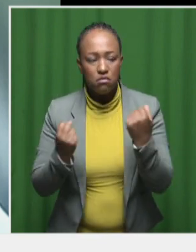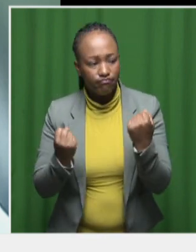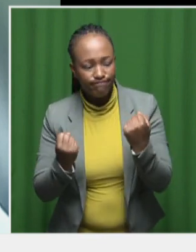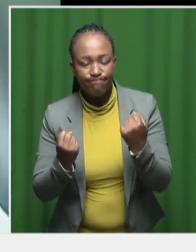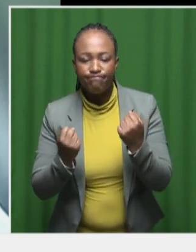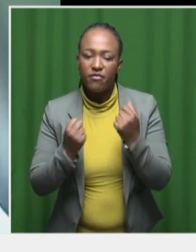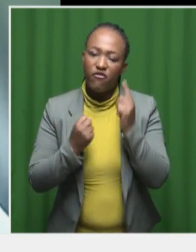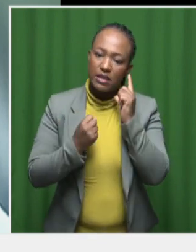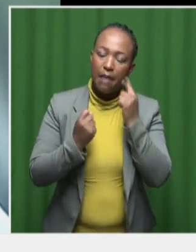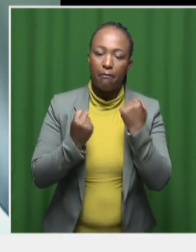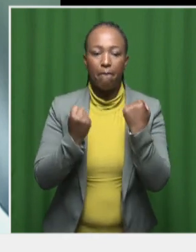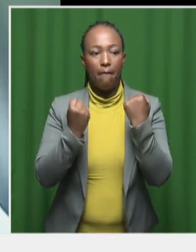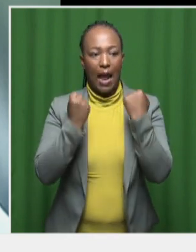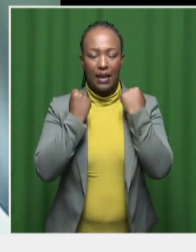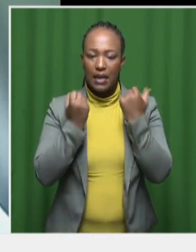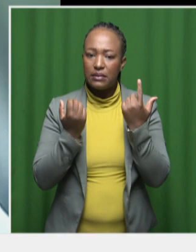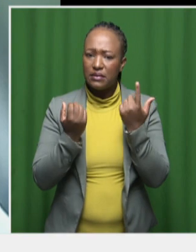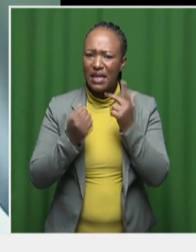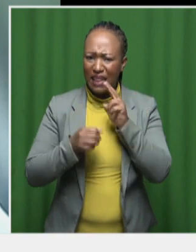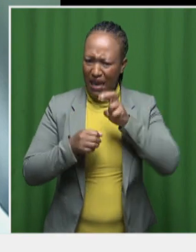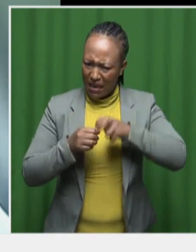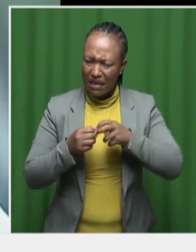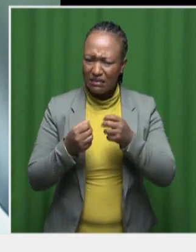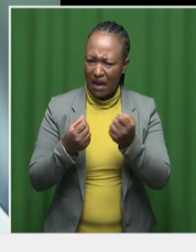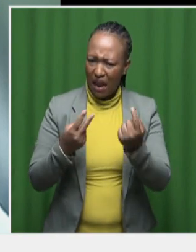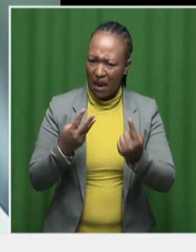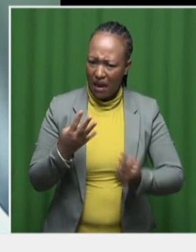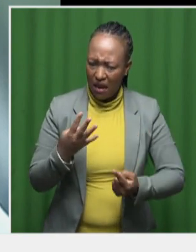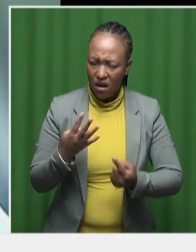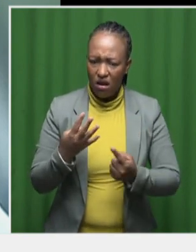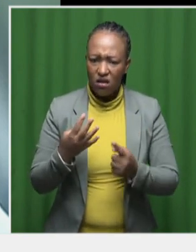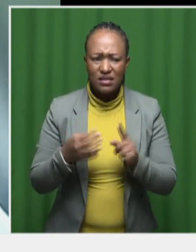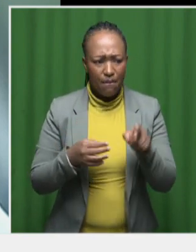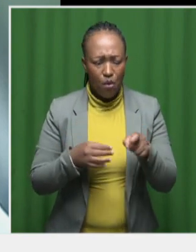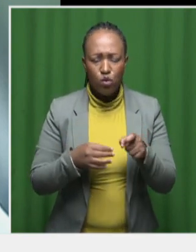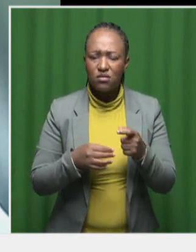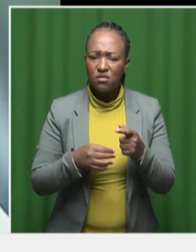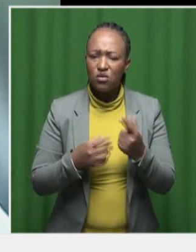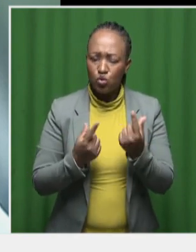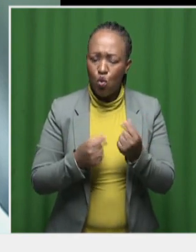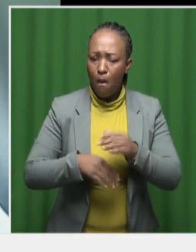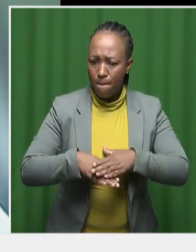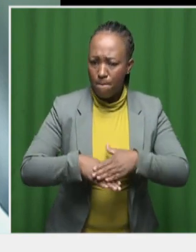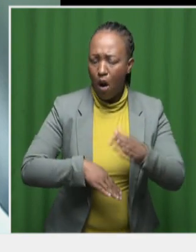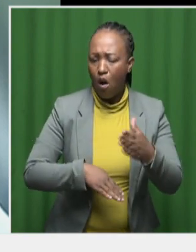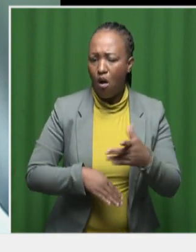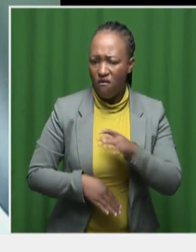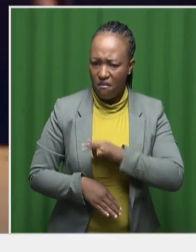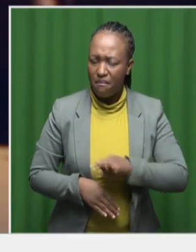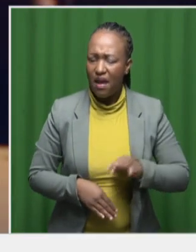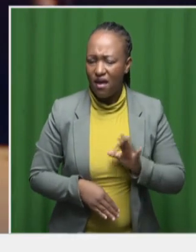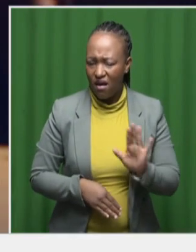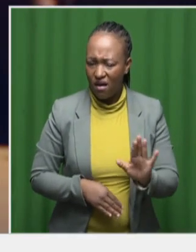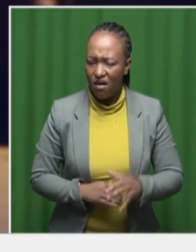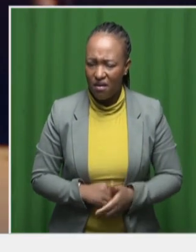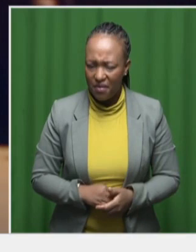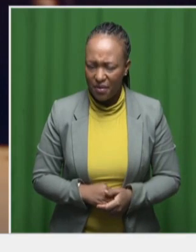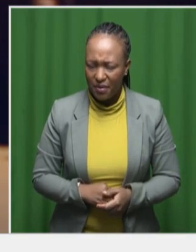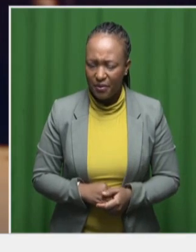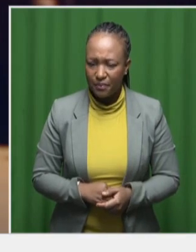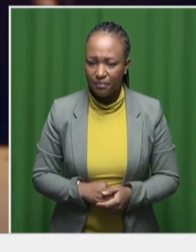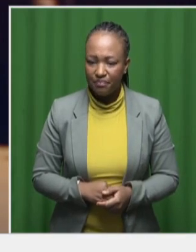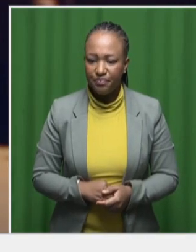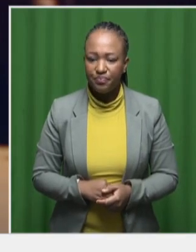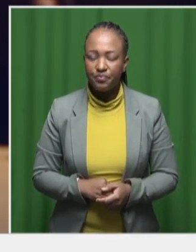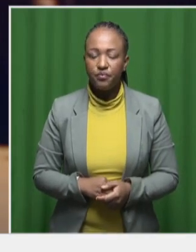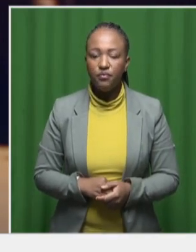lot. Yeah, I think that he could have done a bit more as the mayor of eThekwini. I mean, just reading,